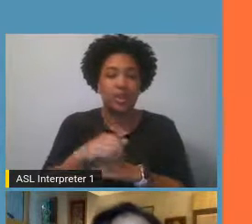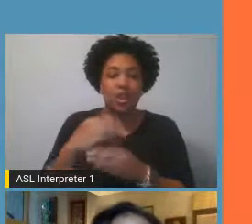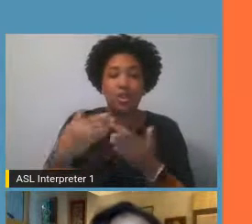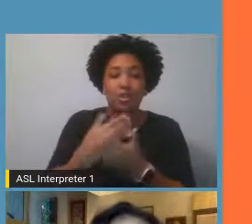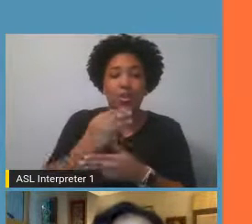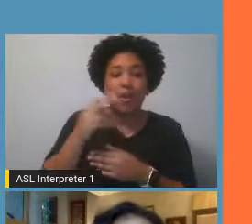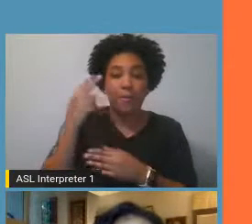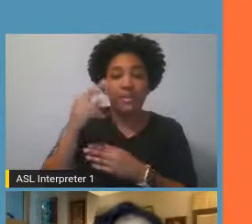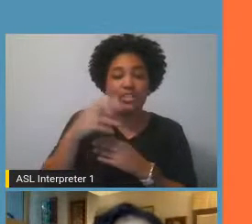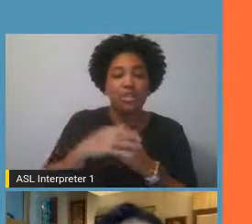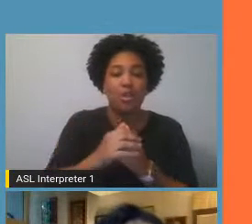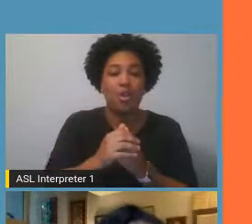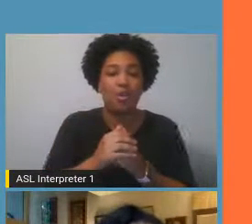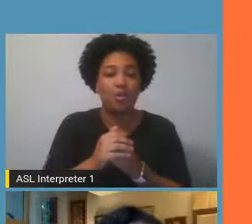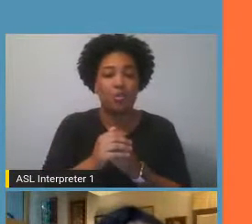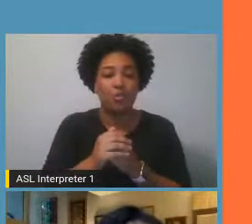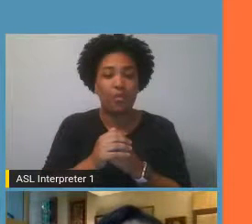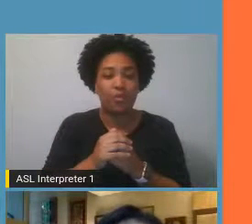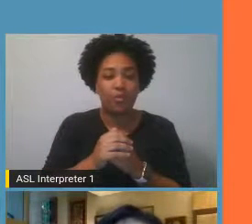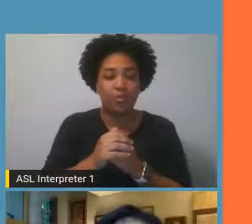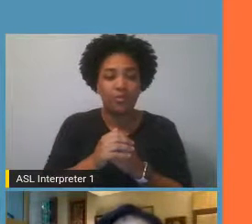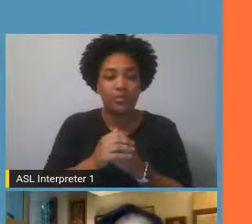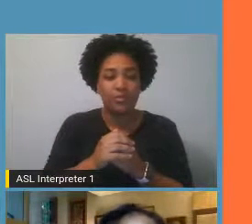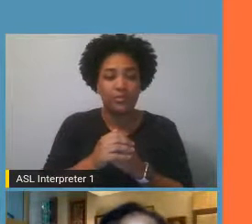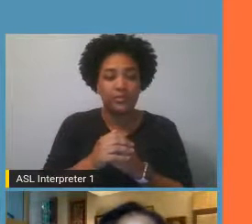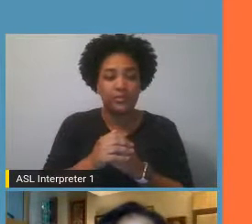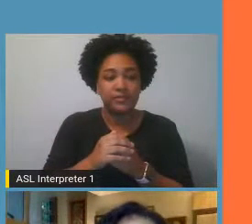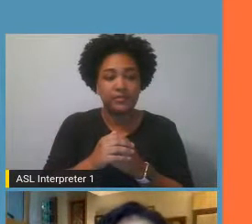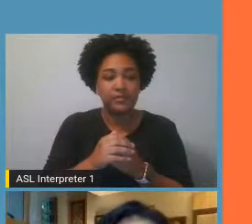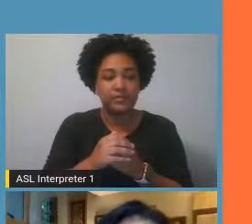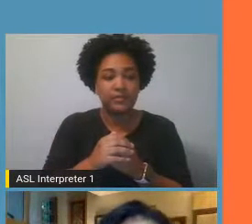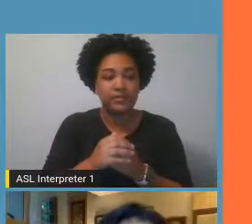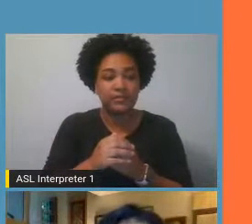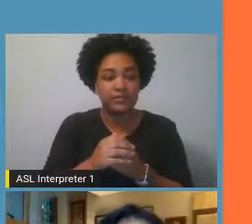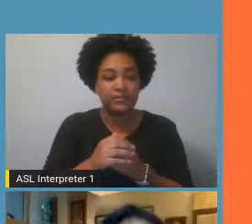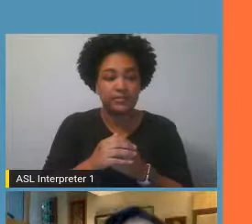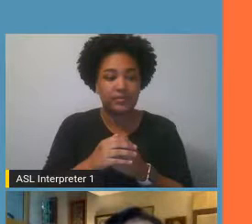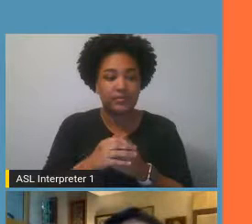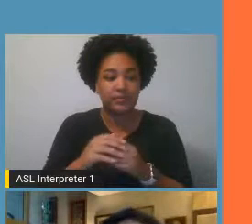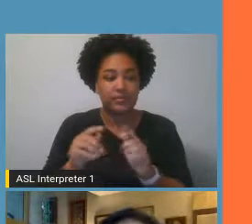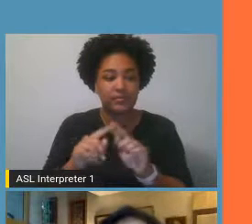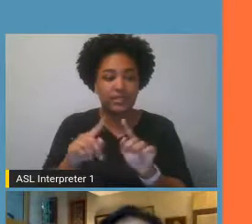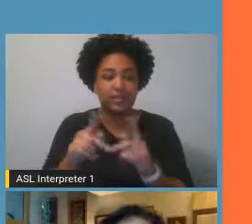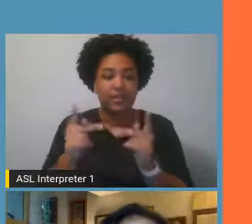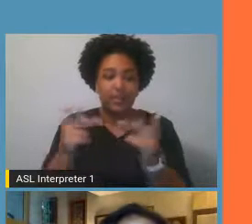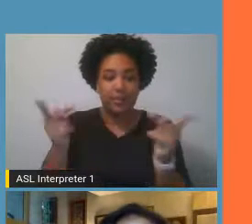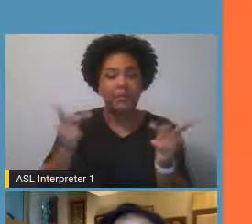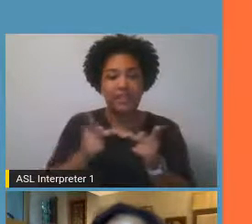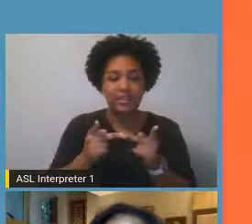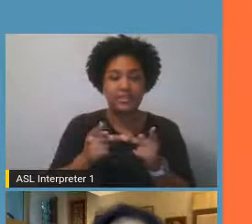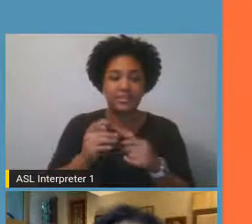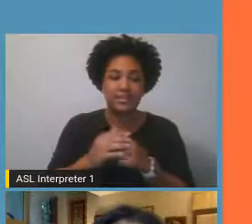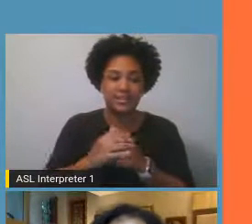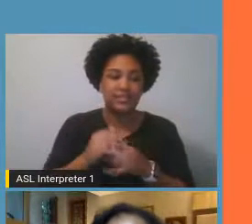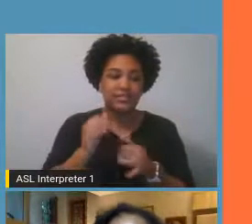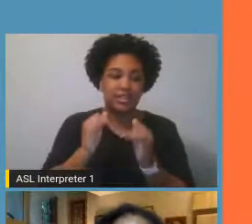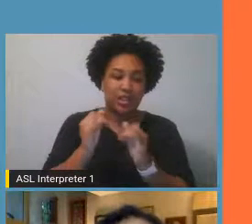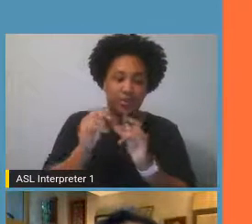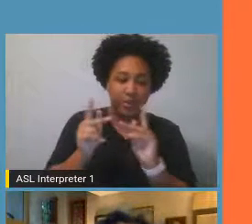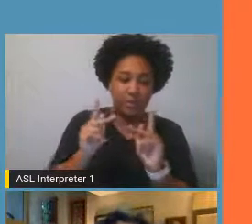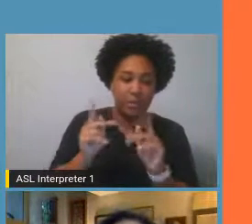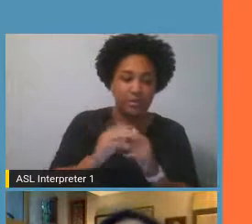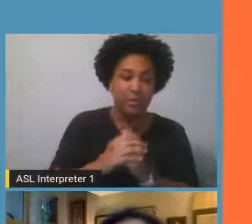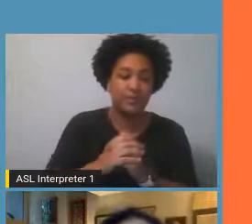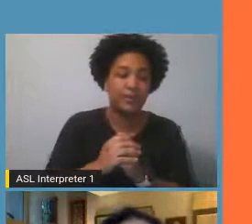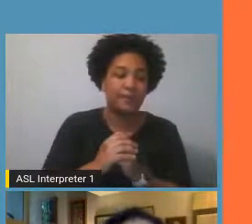about materials being in far-flung places. They're not just far-flung, you know, in different continents, they're